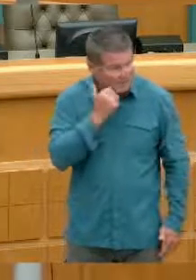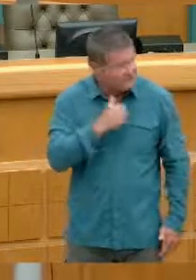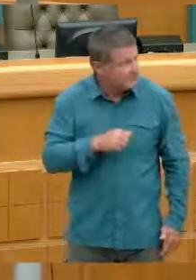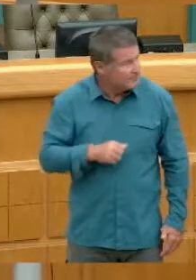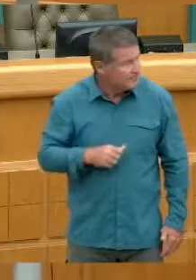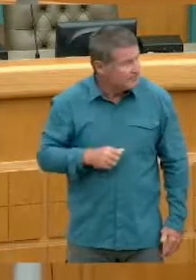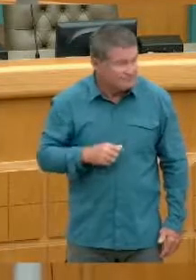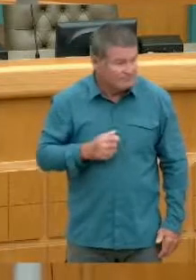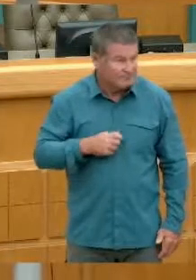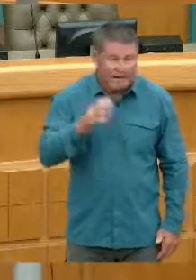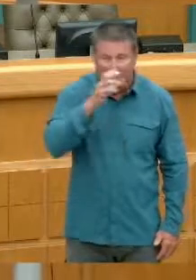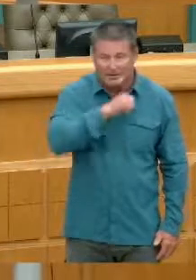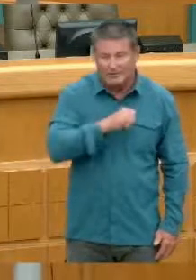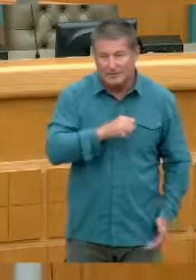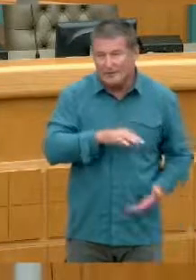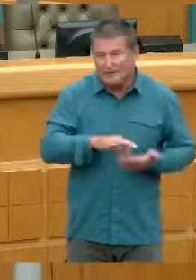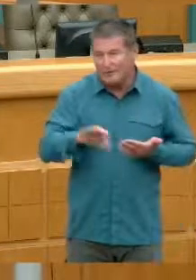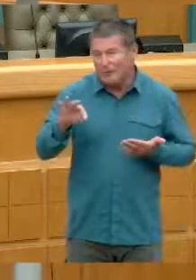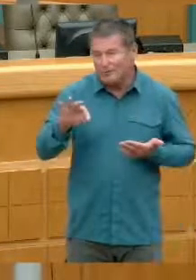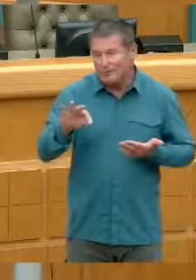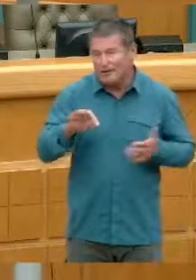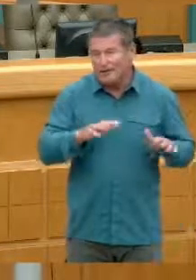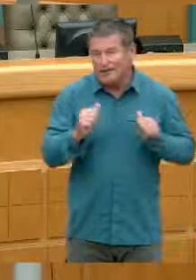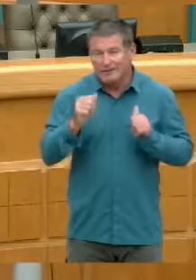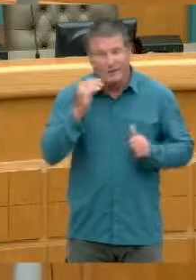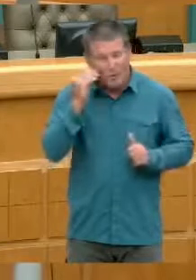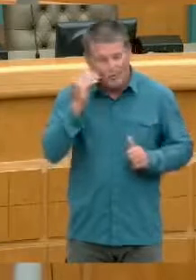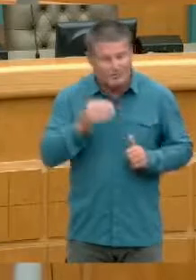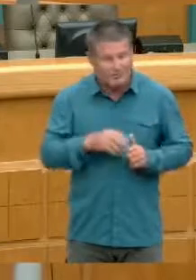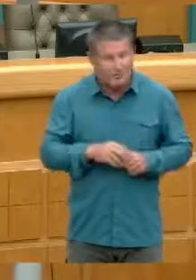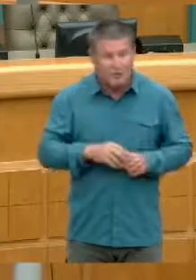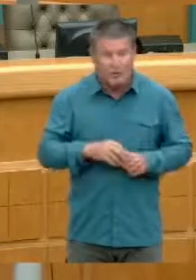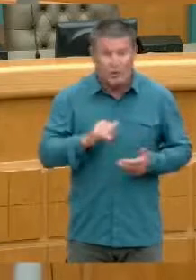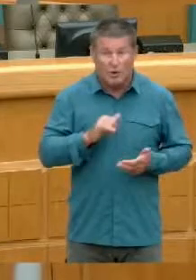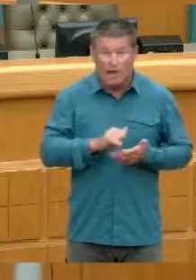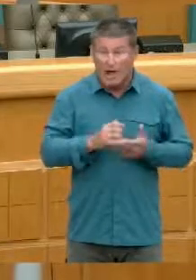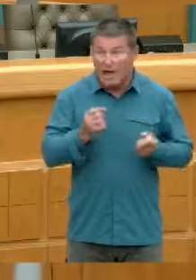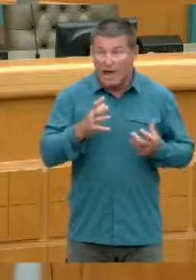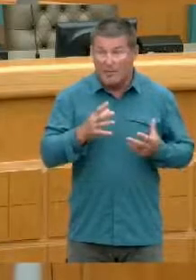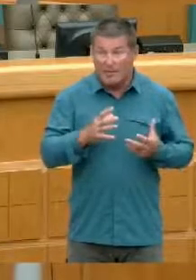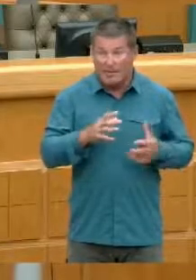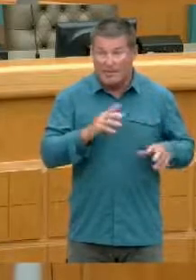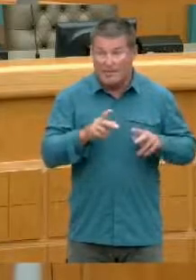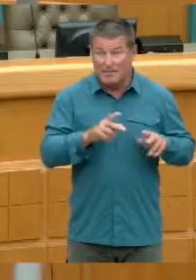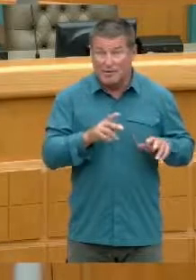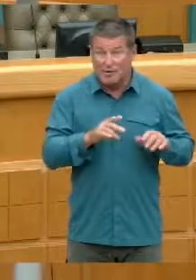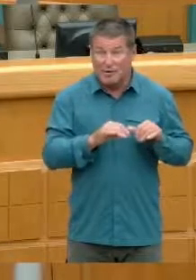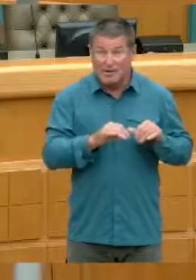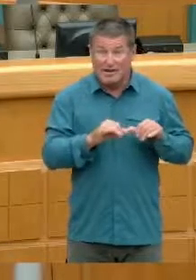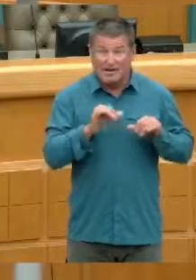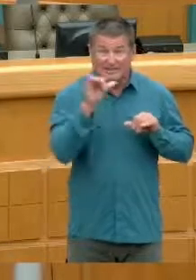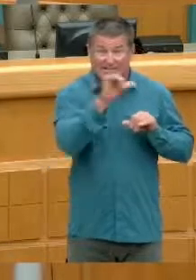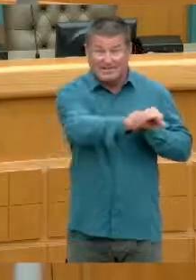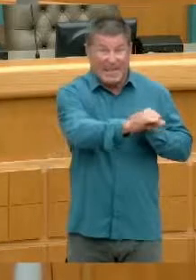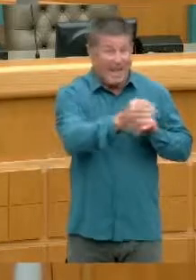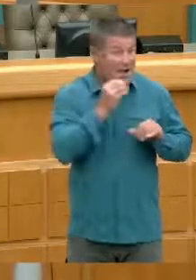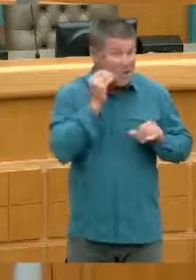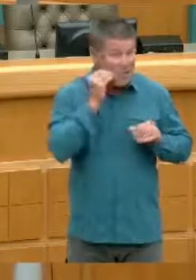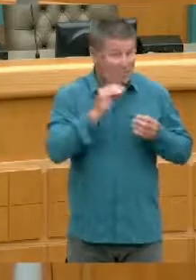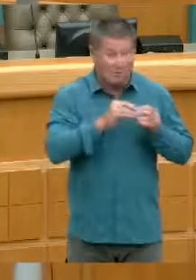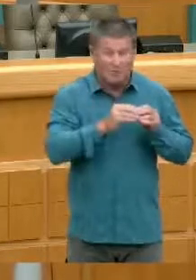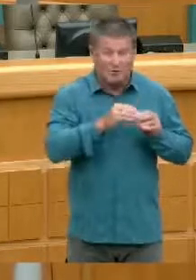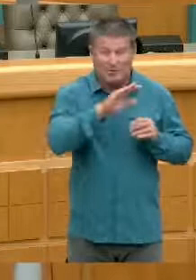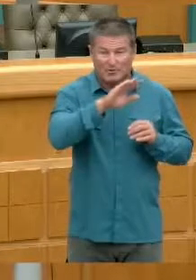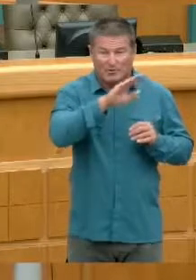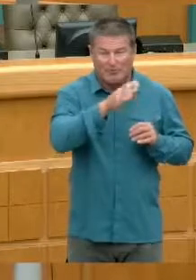I'm guessing that that counts as leaving home. So these metrics aren't perfect. We can do our best to try to filter out